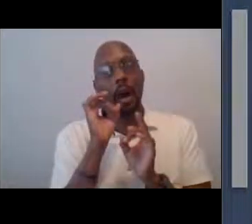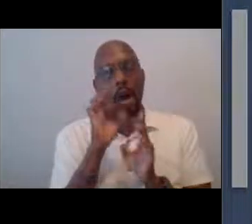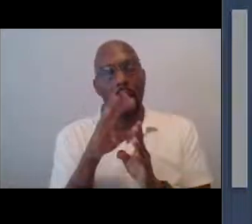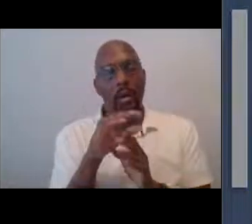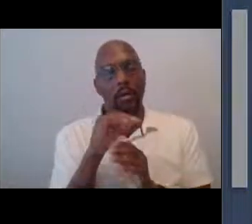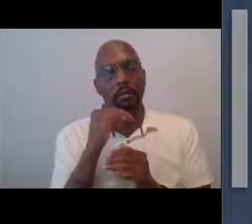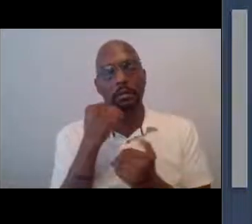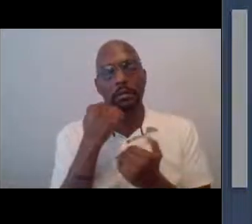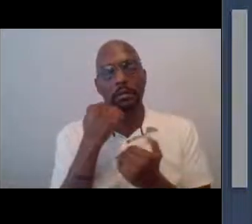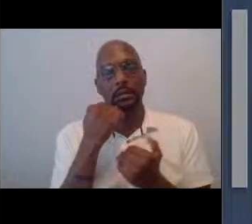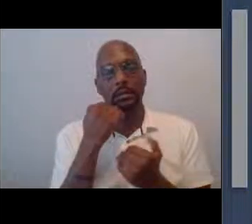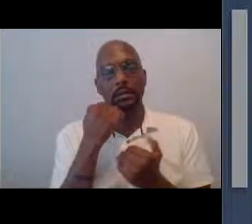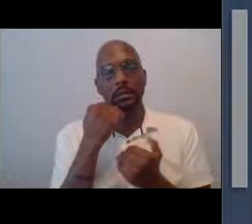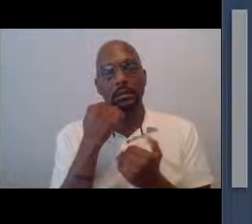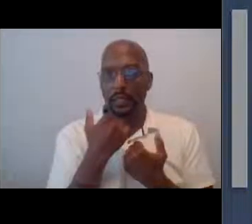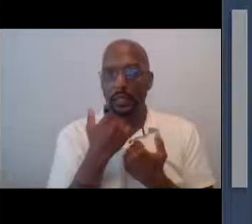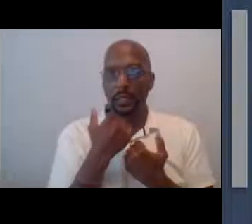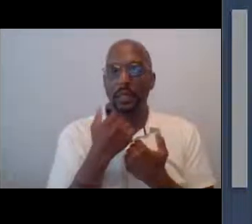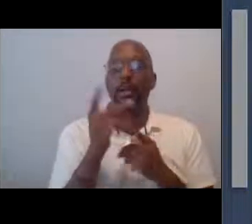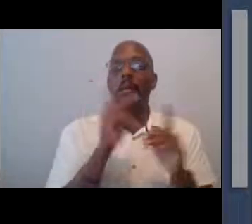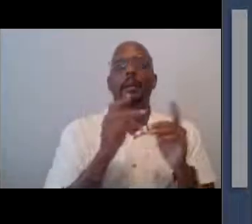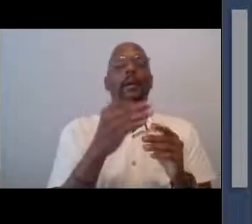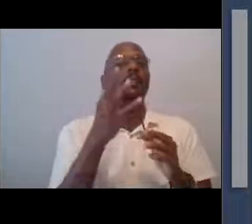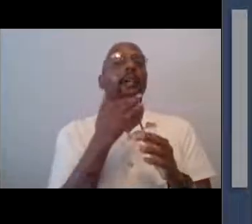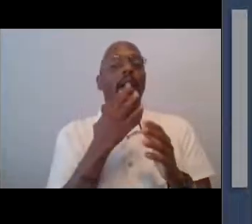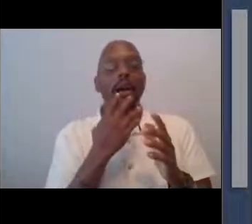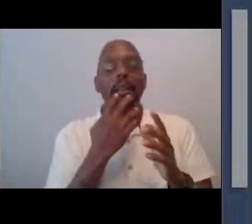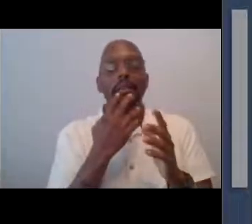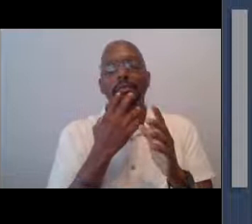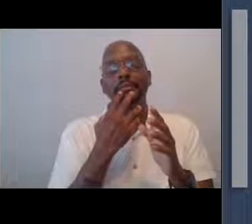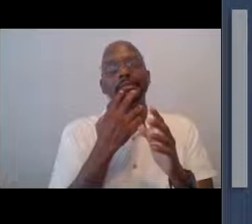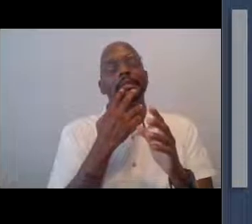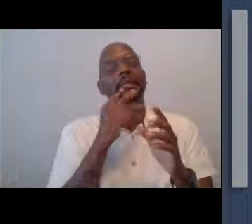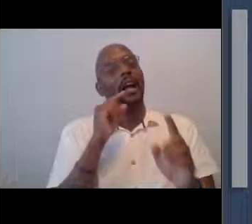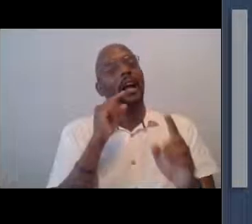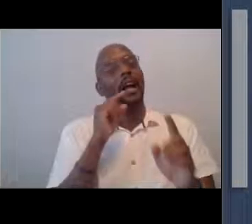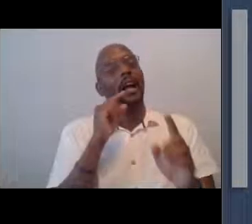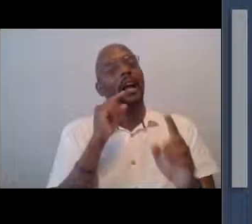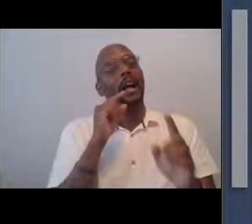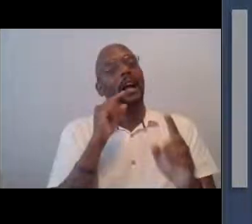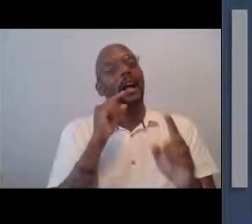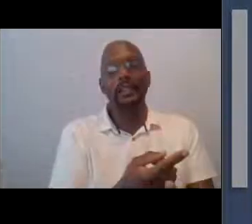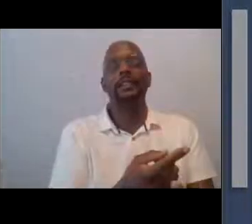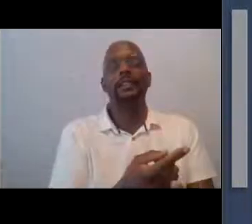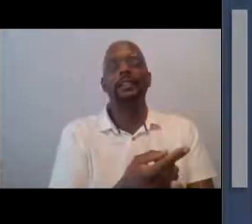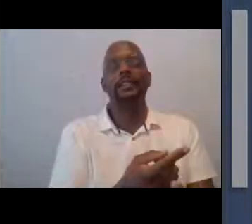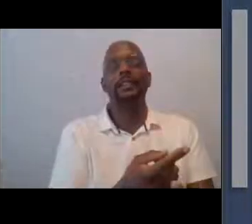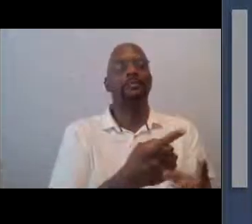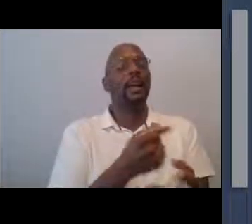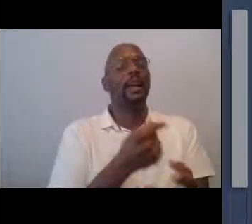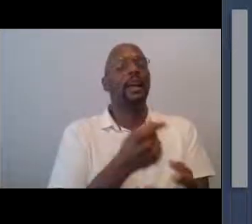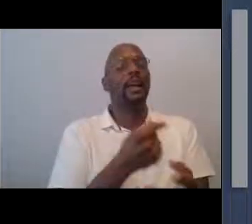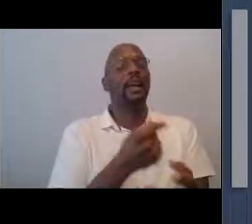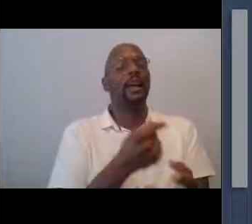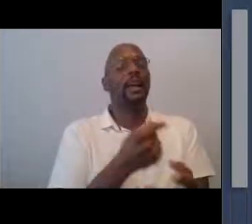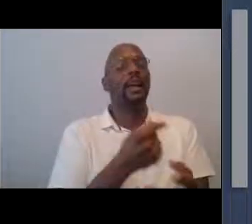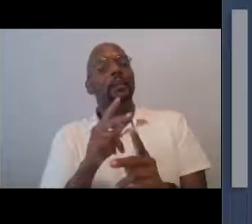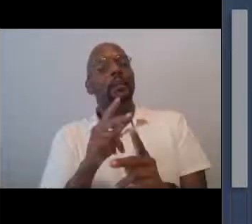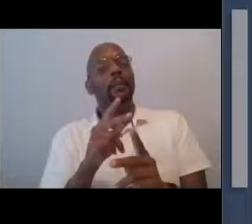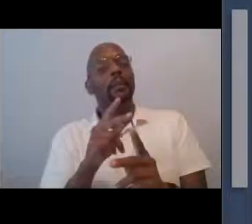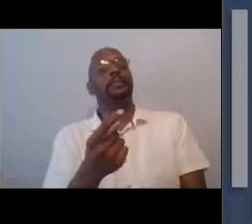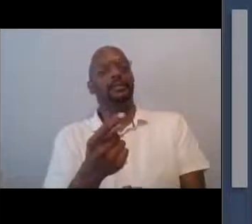not only were people of color insulted, but also gay people, people